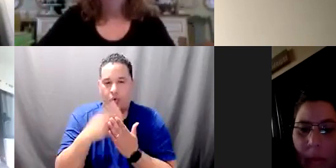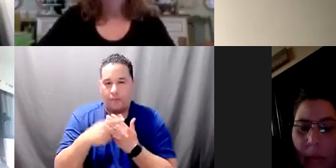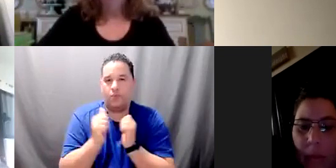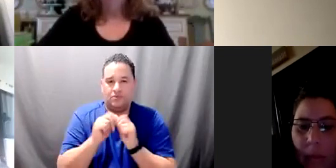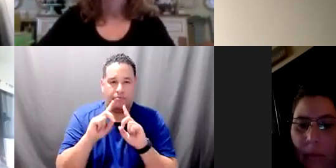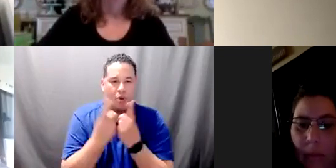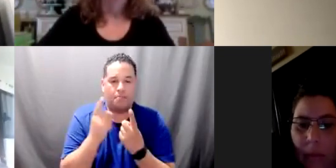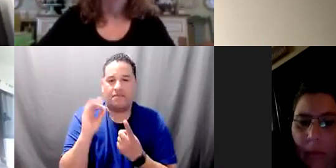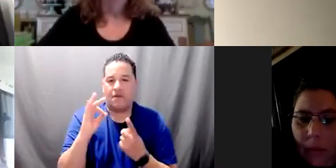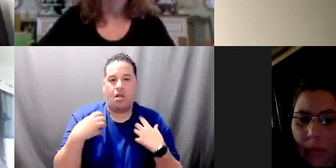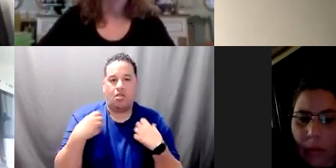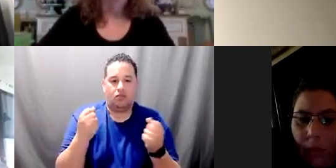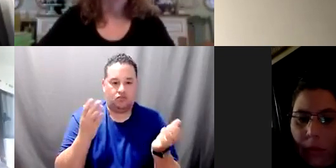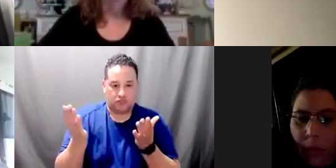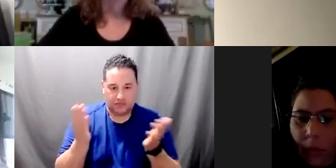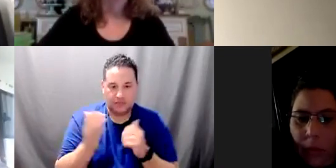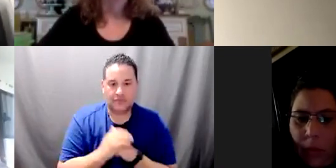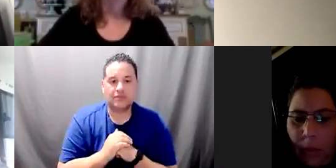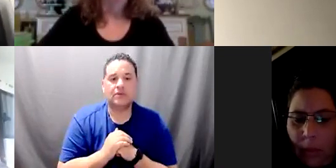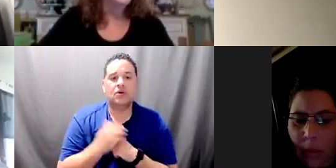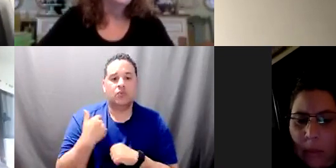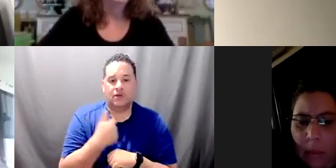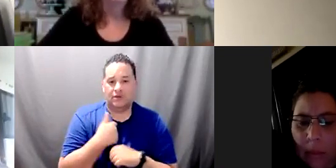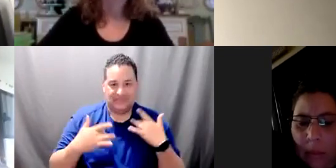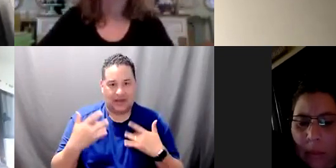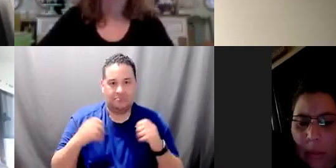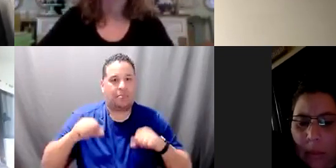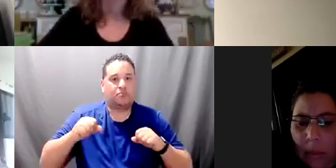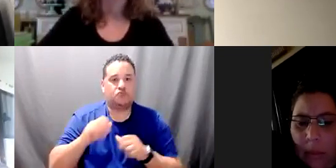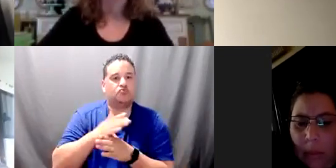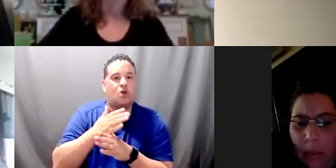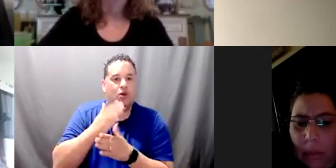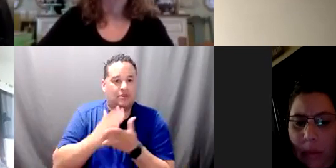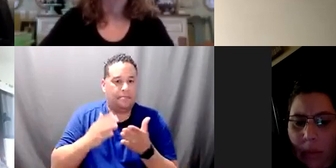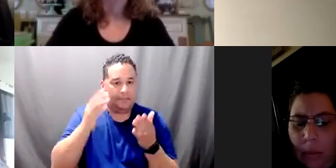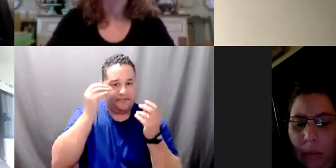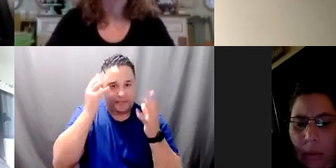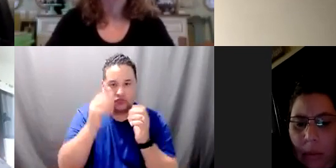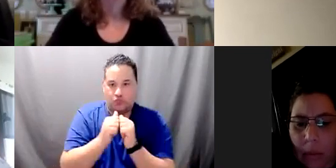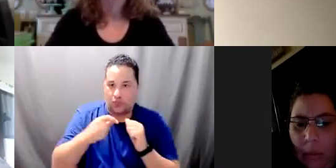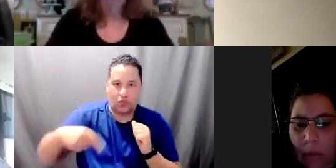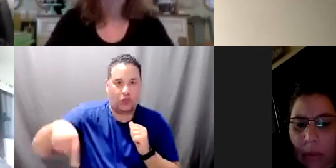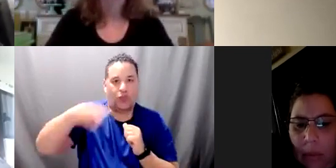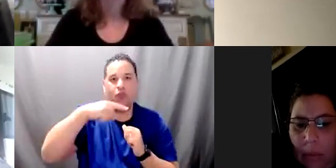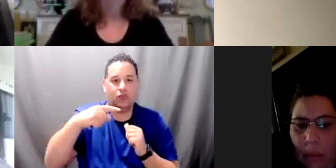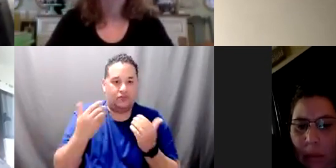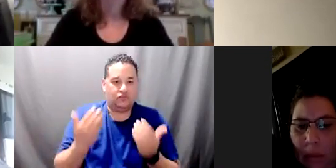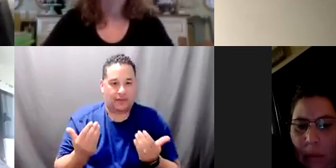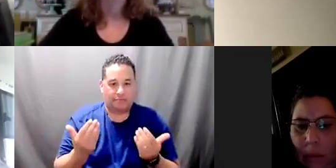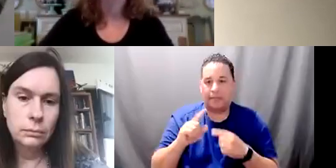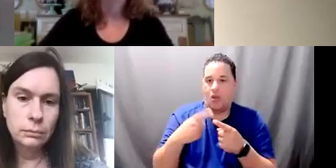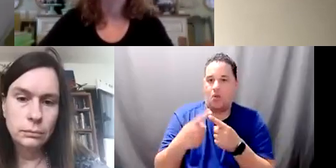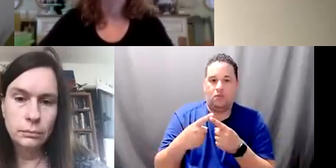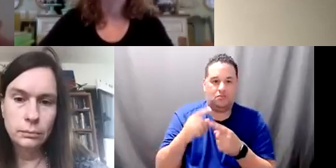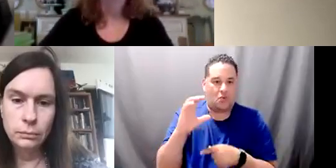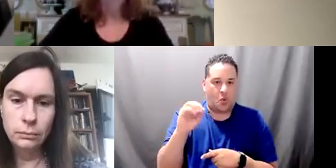of Health Services, and we're excited to be able to share some information with you today about